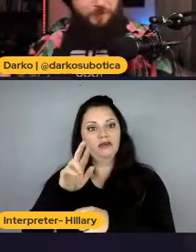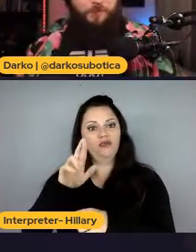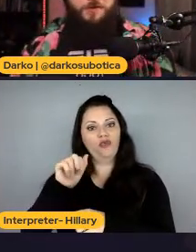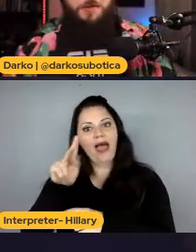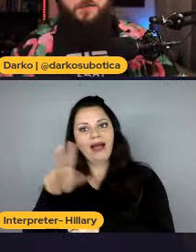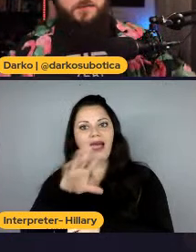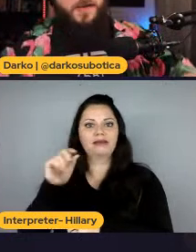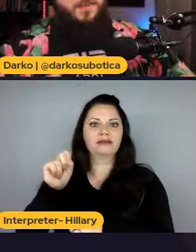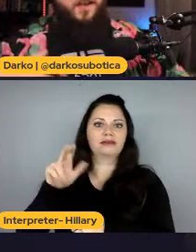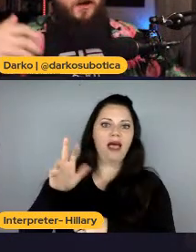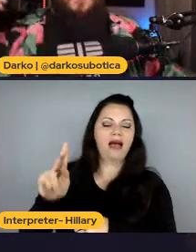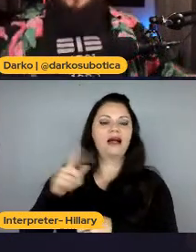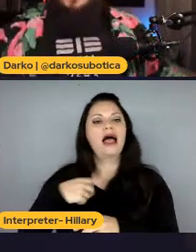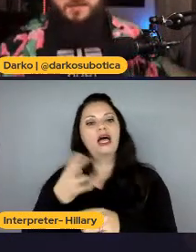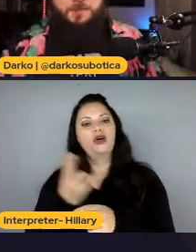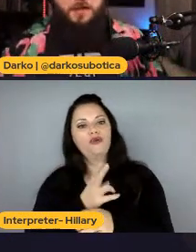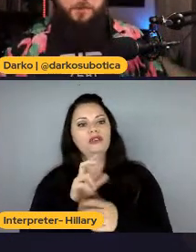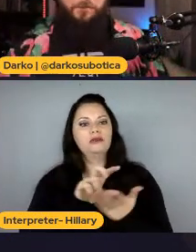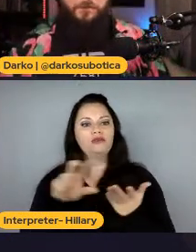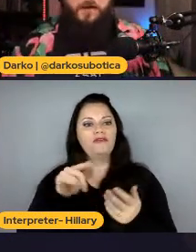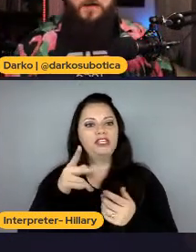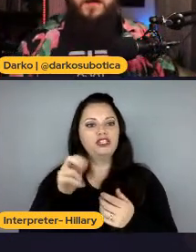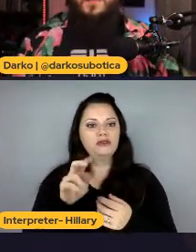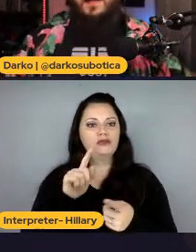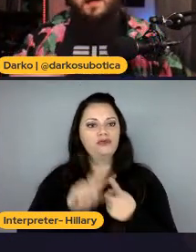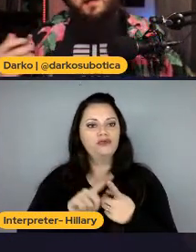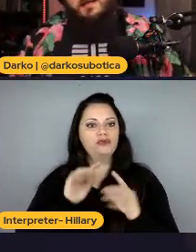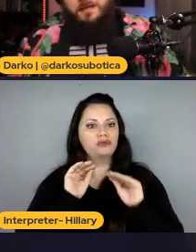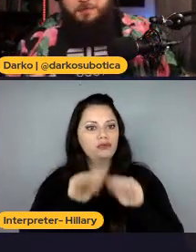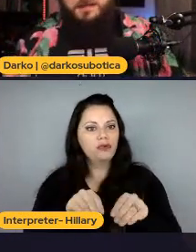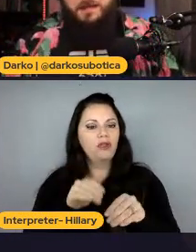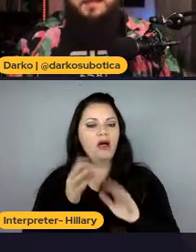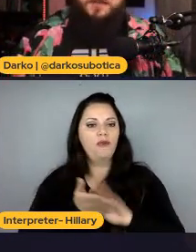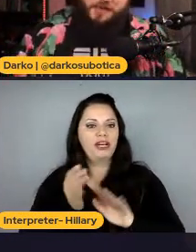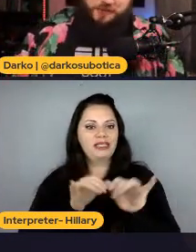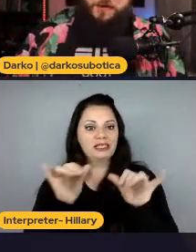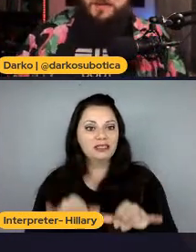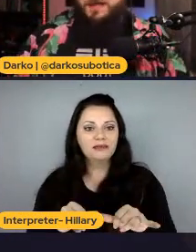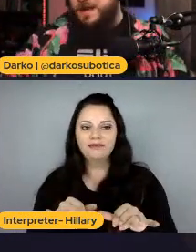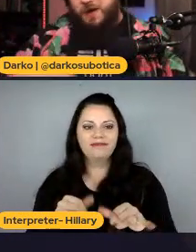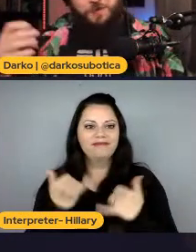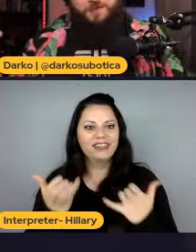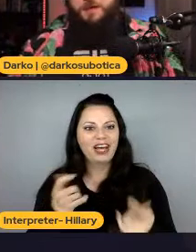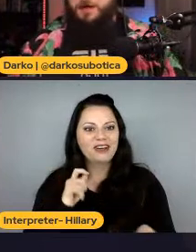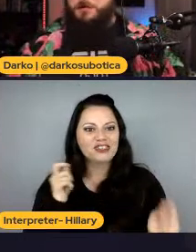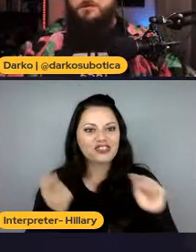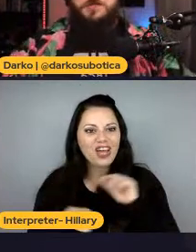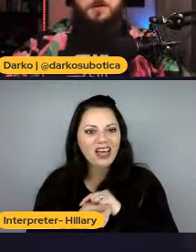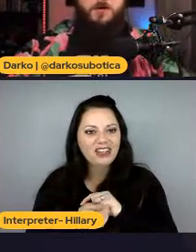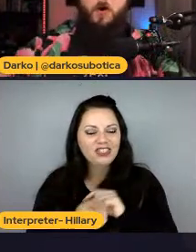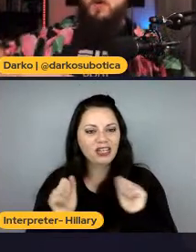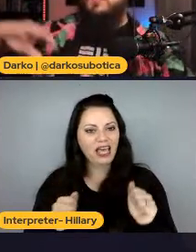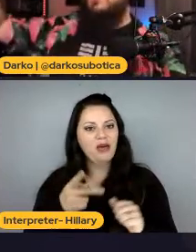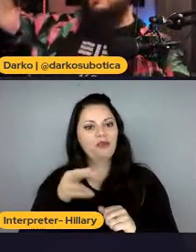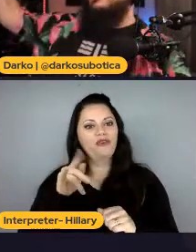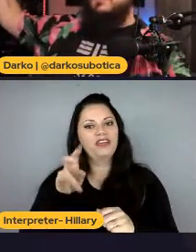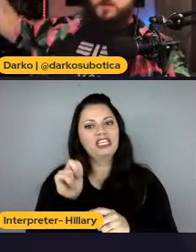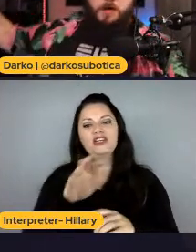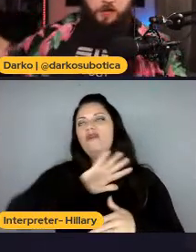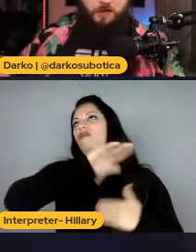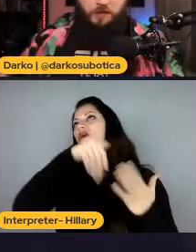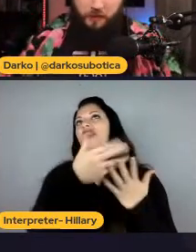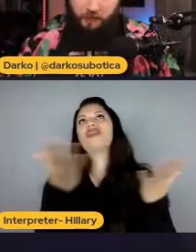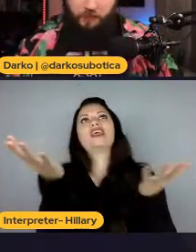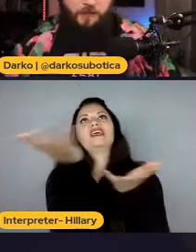I used to provision servers by installing operating systems on them. But things have changed, right? Now you can provision all the things in